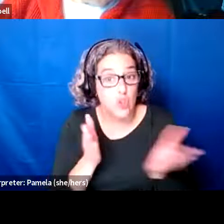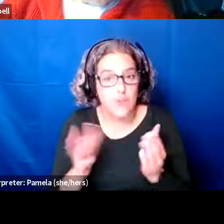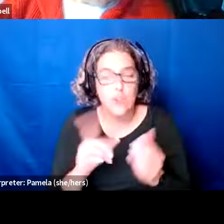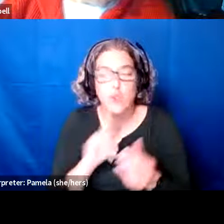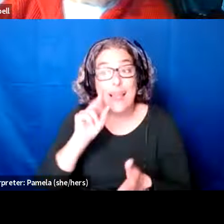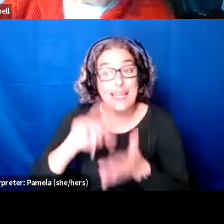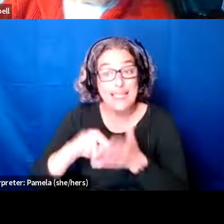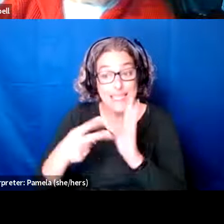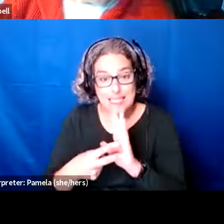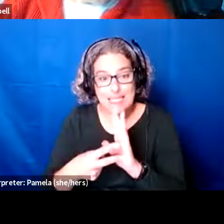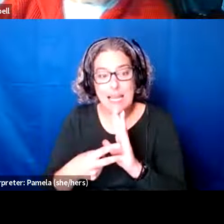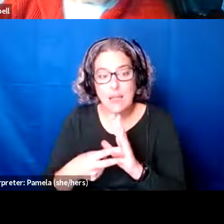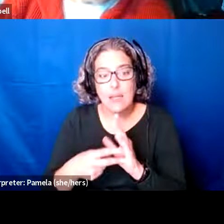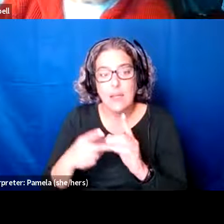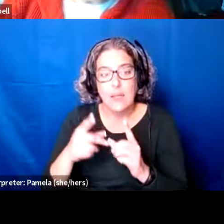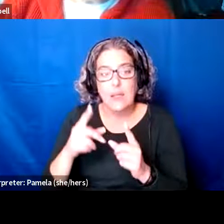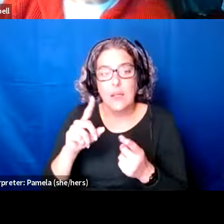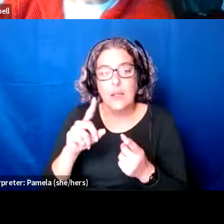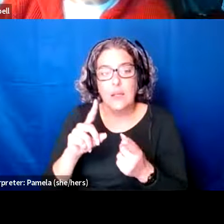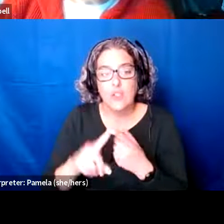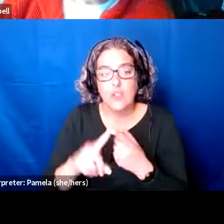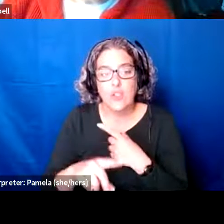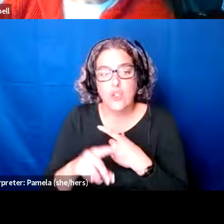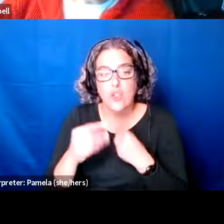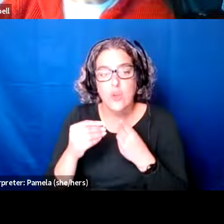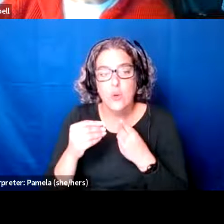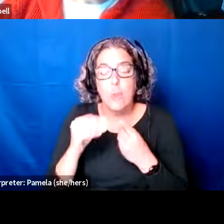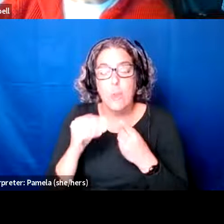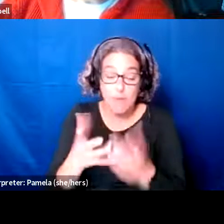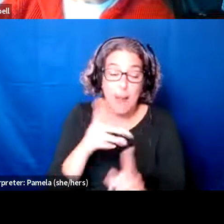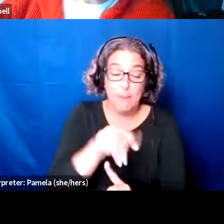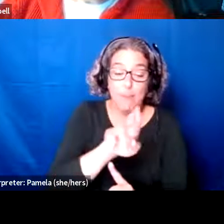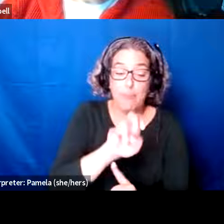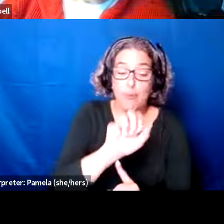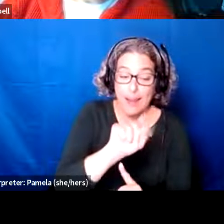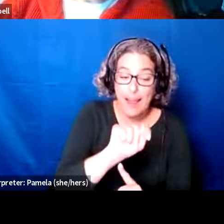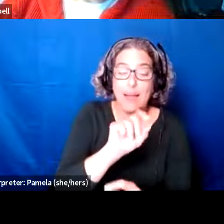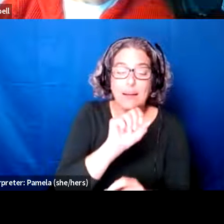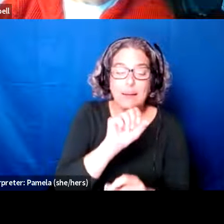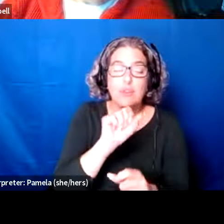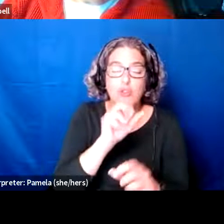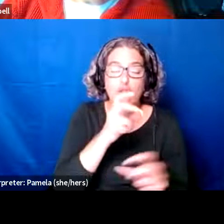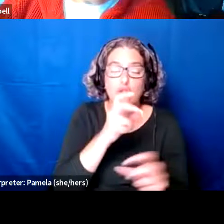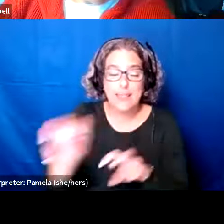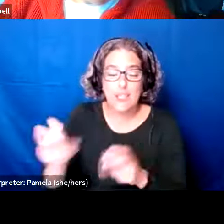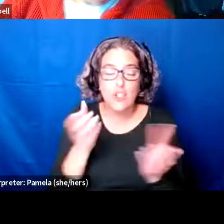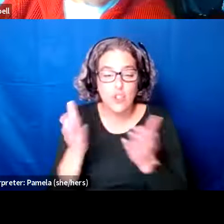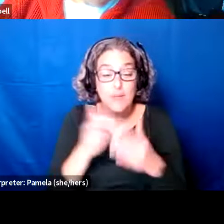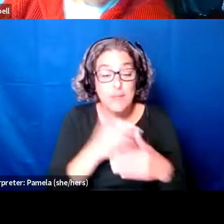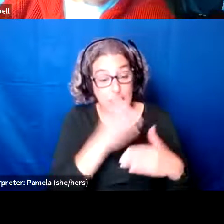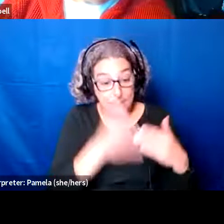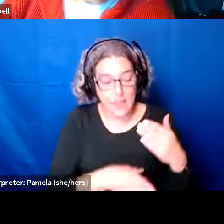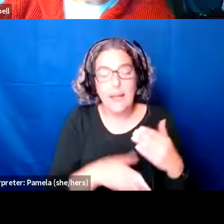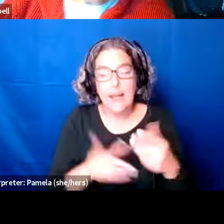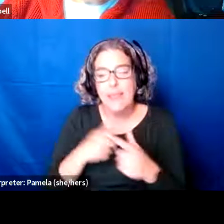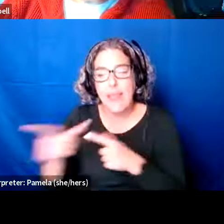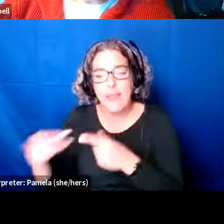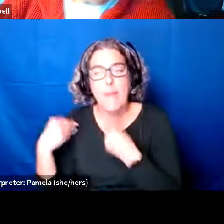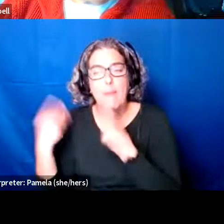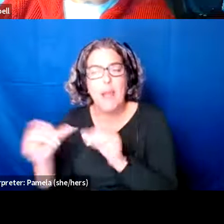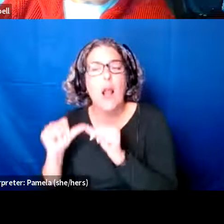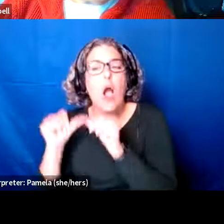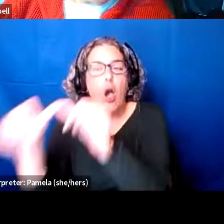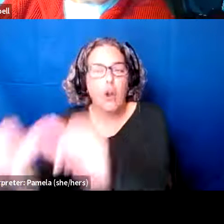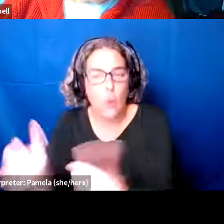those pre-employment transition services are completed. And Carla, Yes.